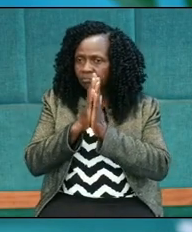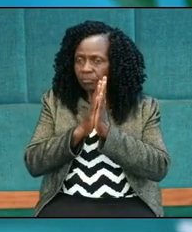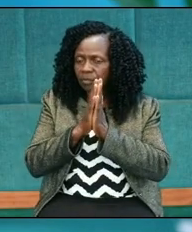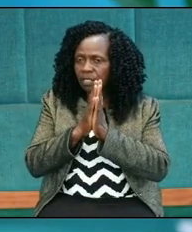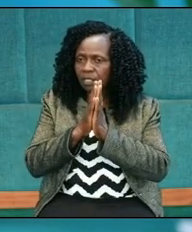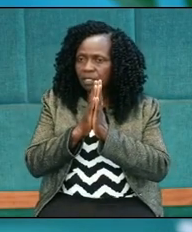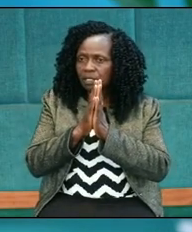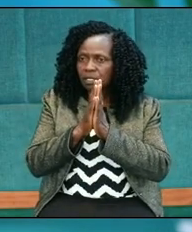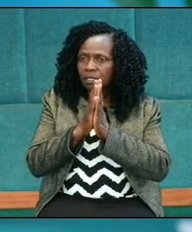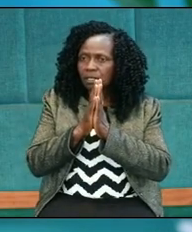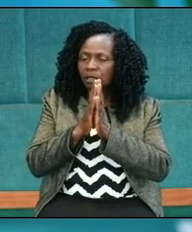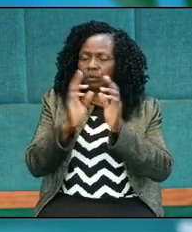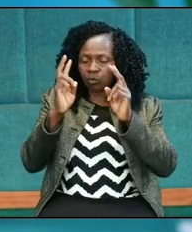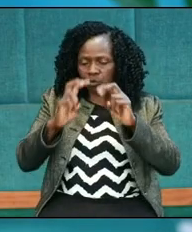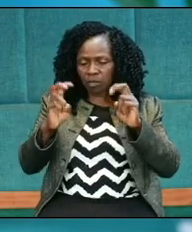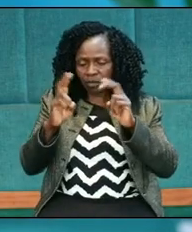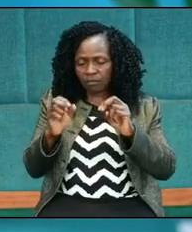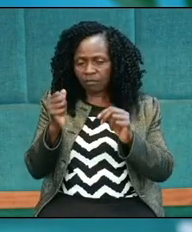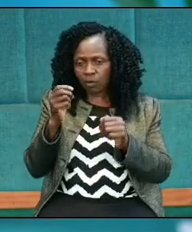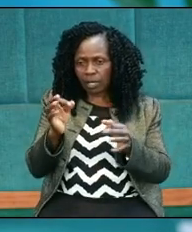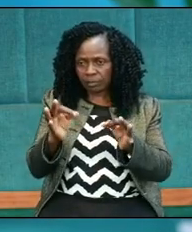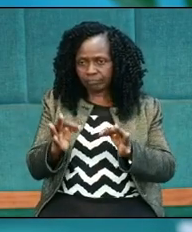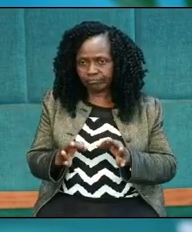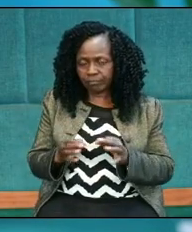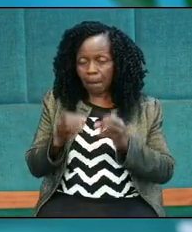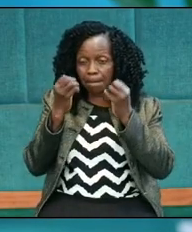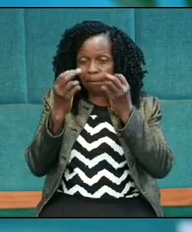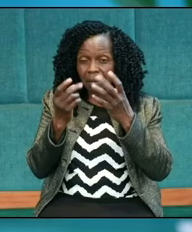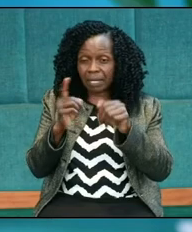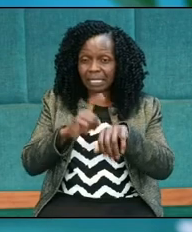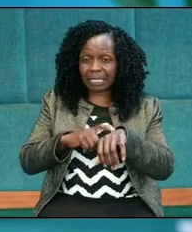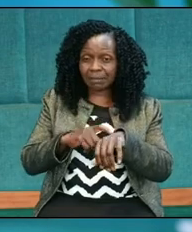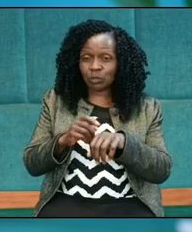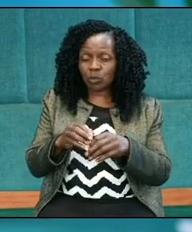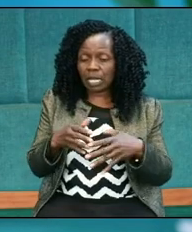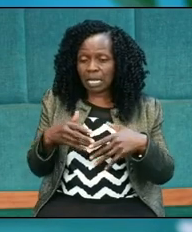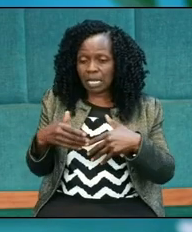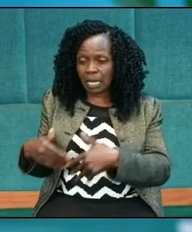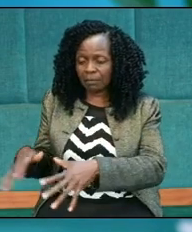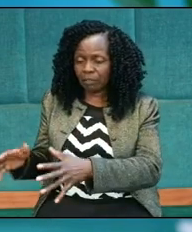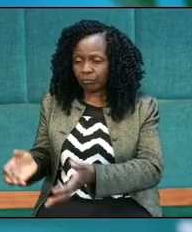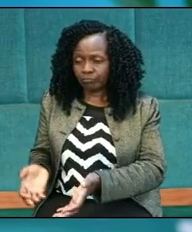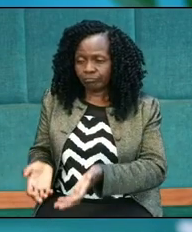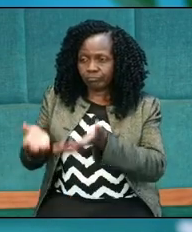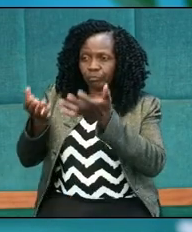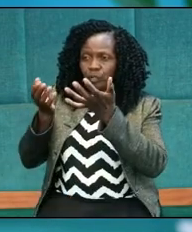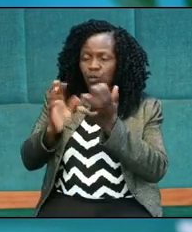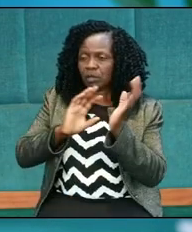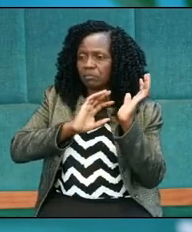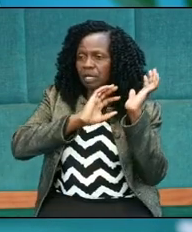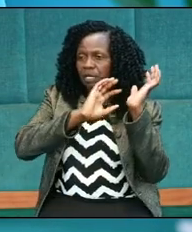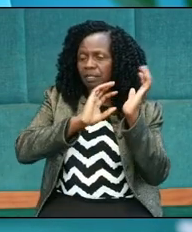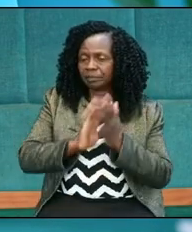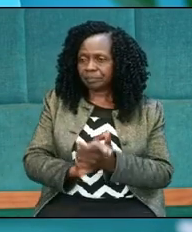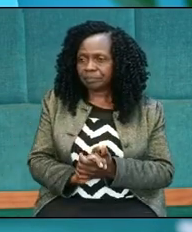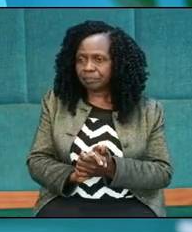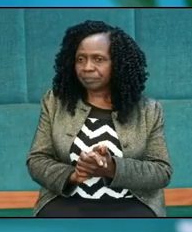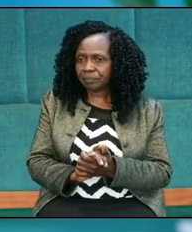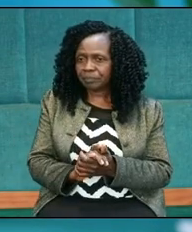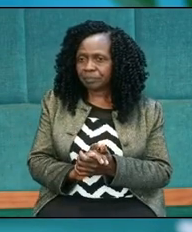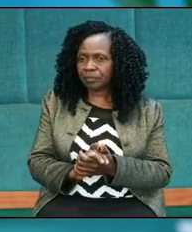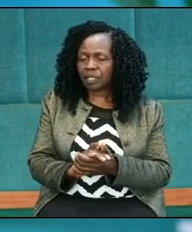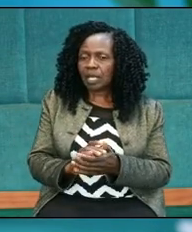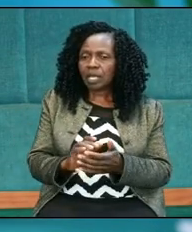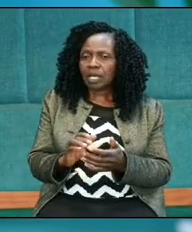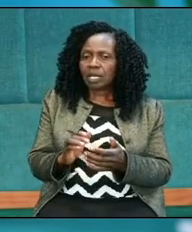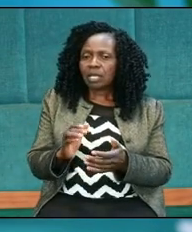role of looking for finances. But many at times, we are left to just carry everything. Allow me to say that